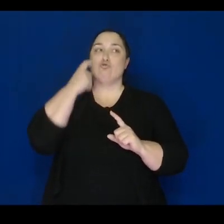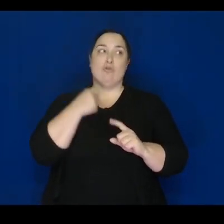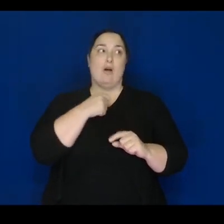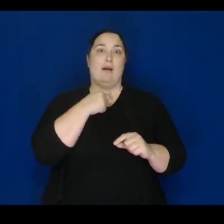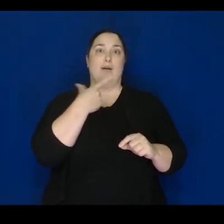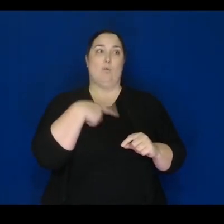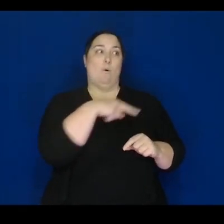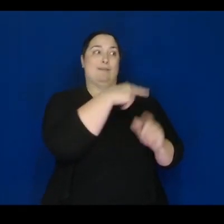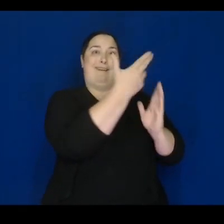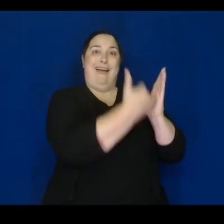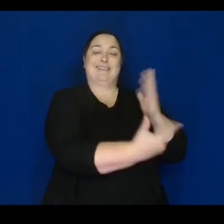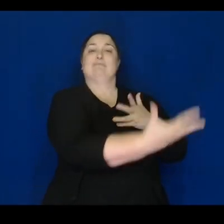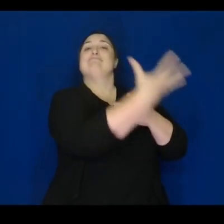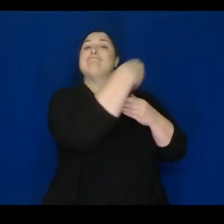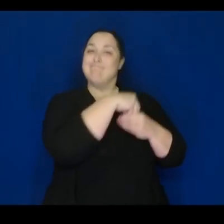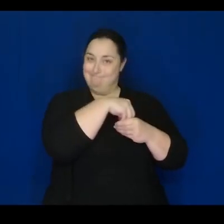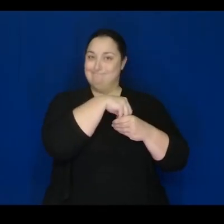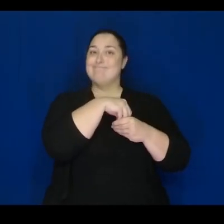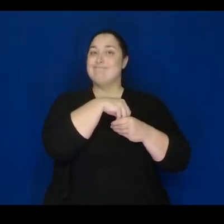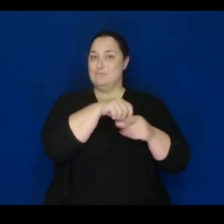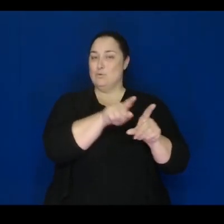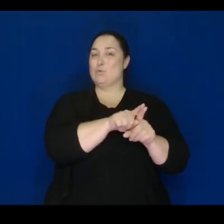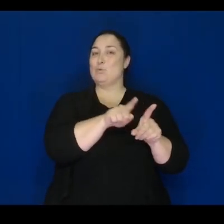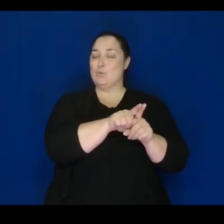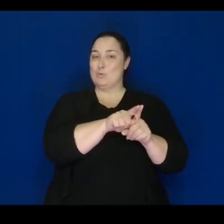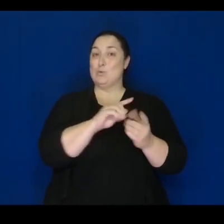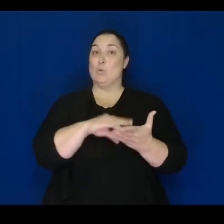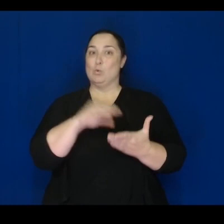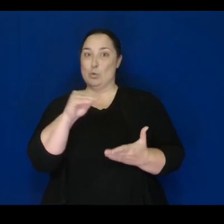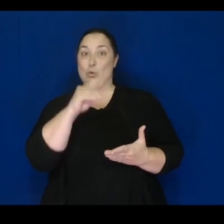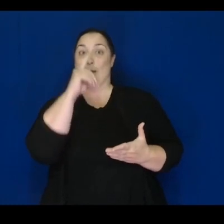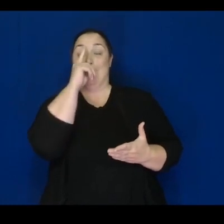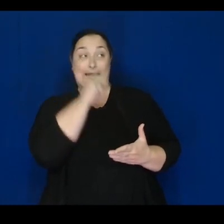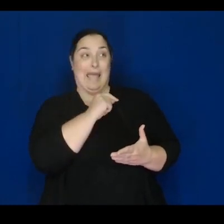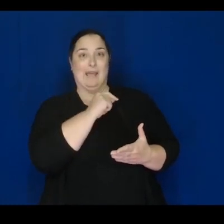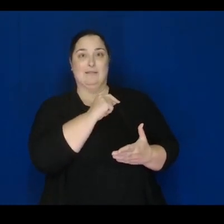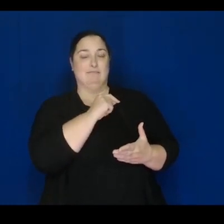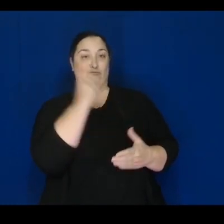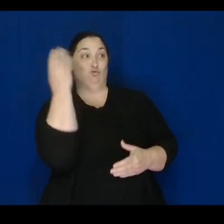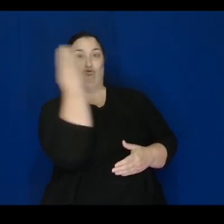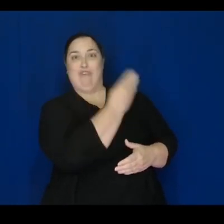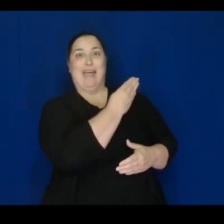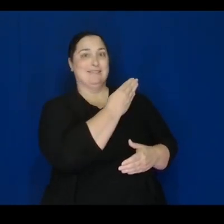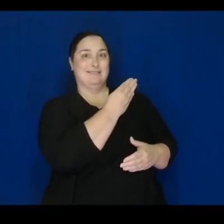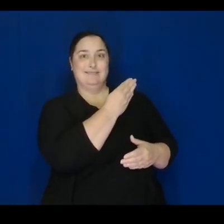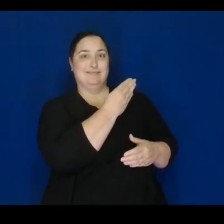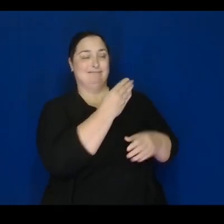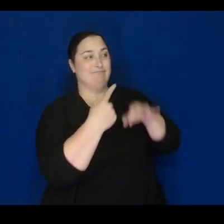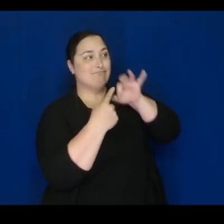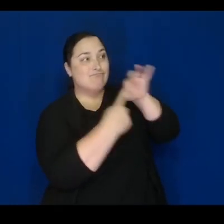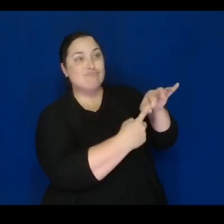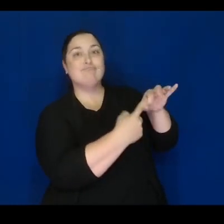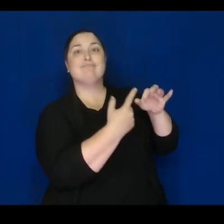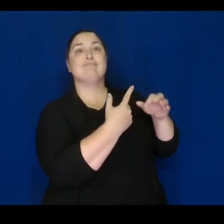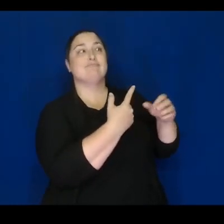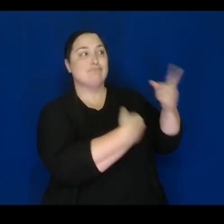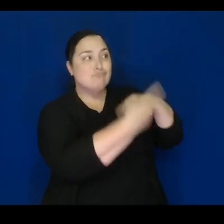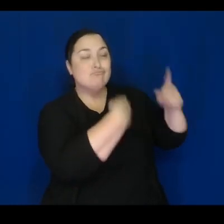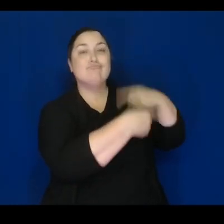of that process as well. So students can hear firsthand from artists and hear firsthand their stories,